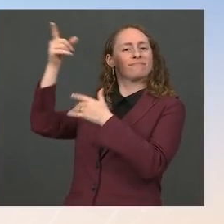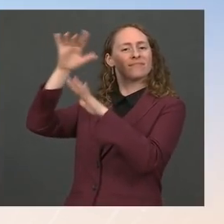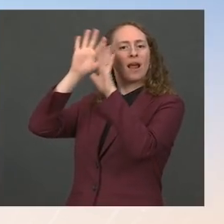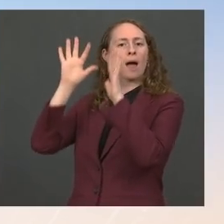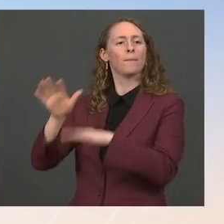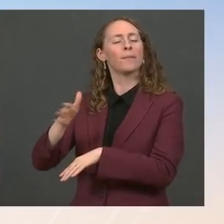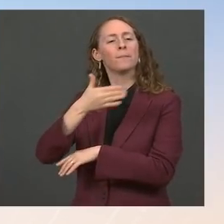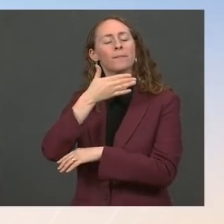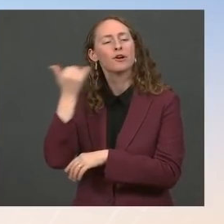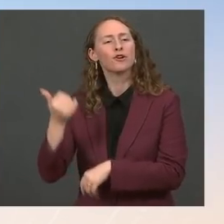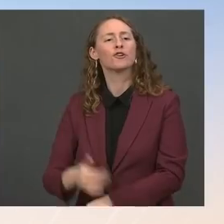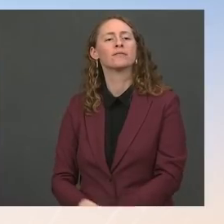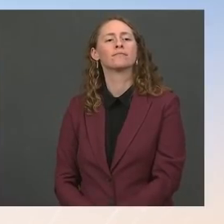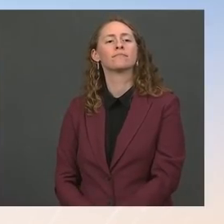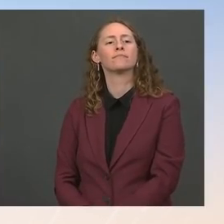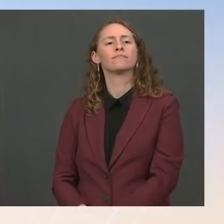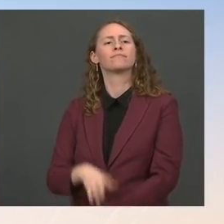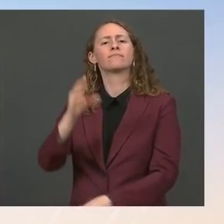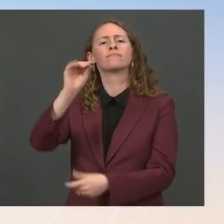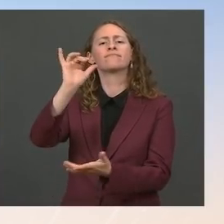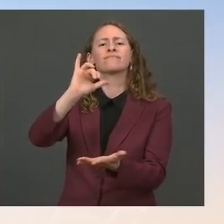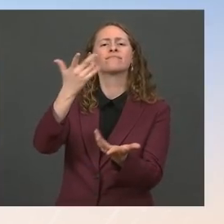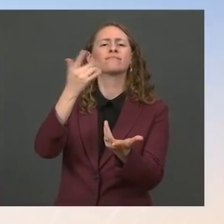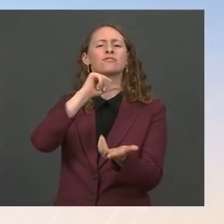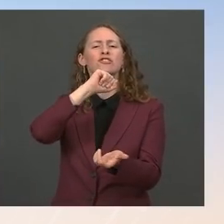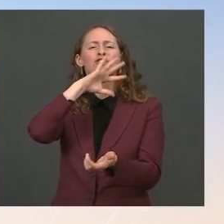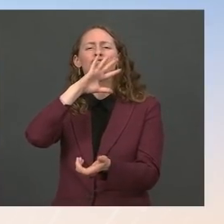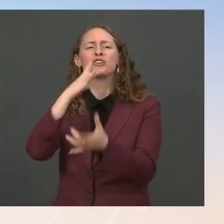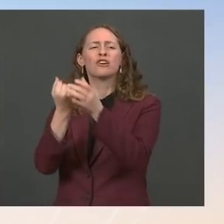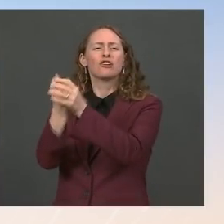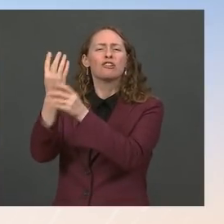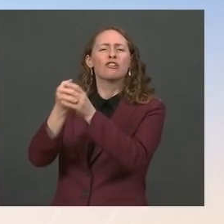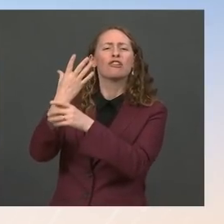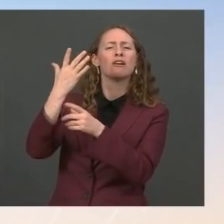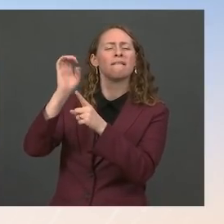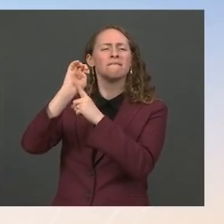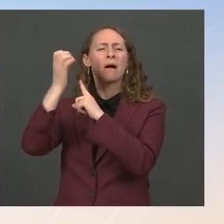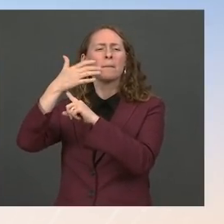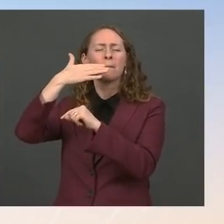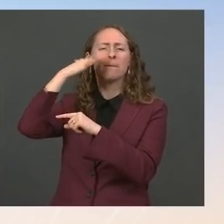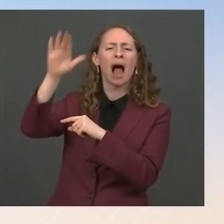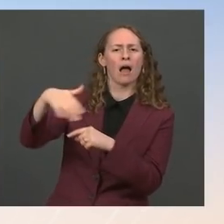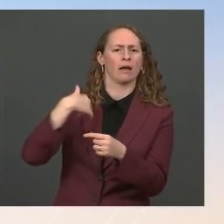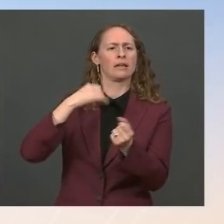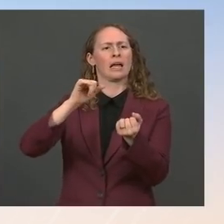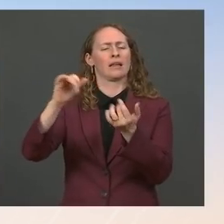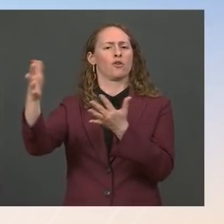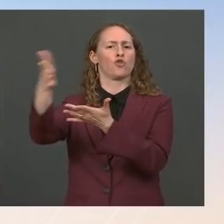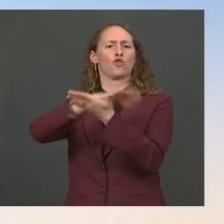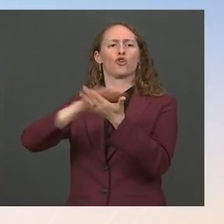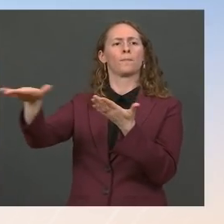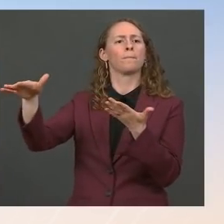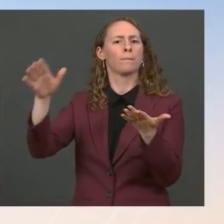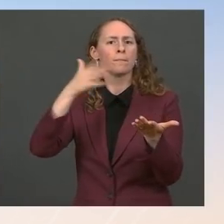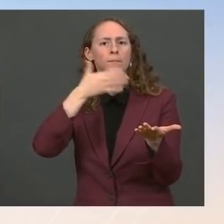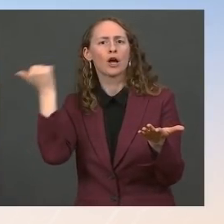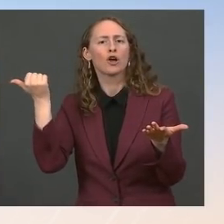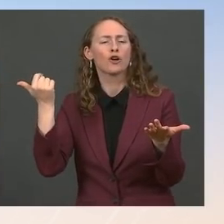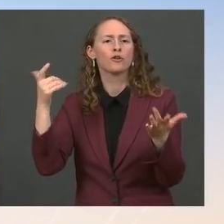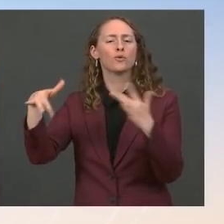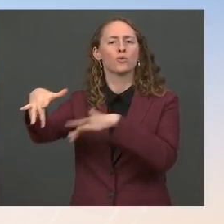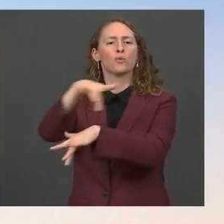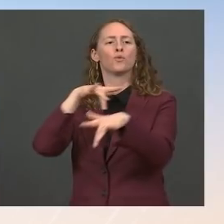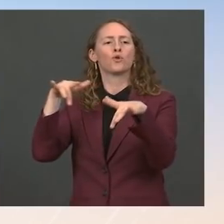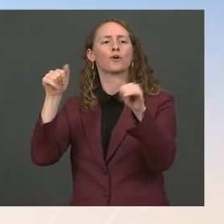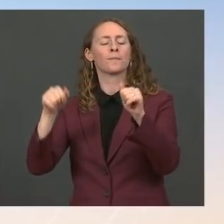legacy pollution that harms the public health of communities by cleaning up Superfund sites, building out first ever national network of EV charging